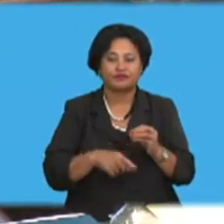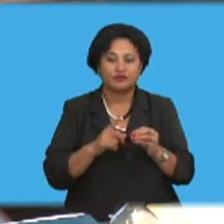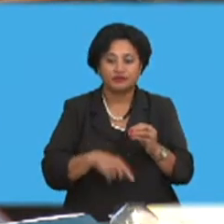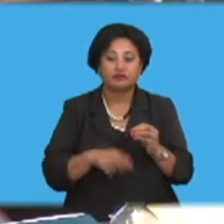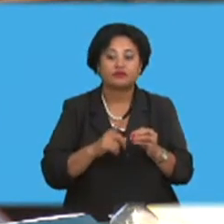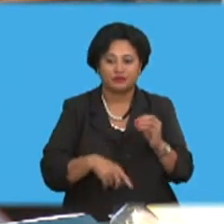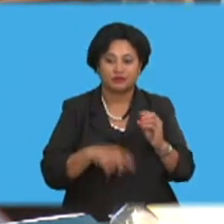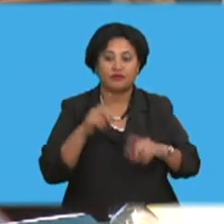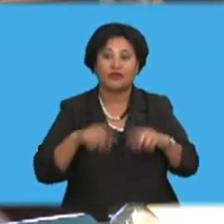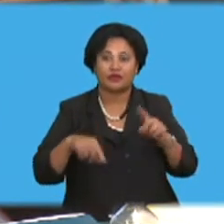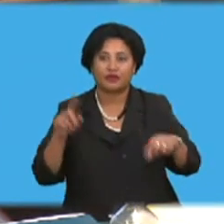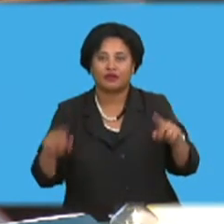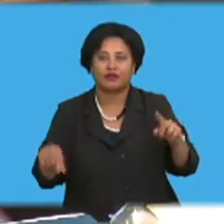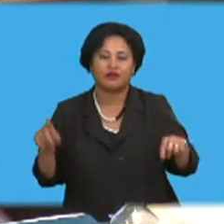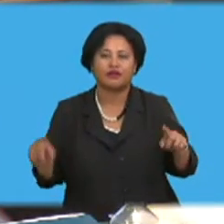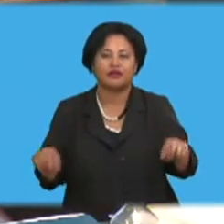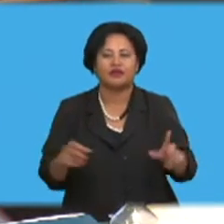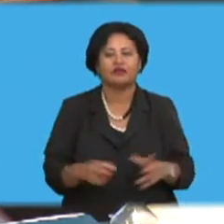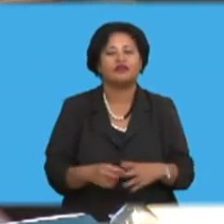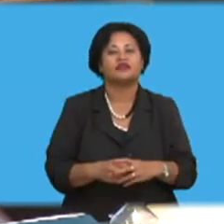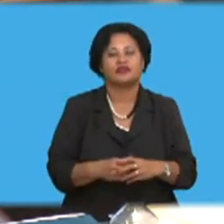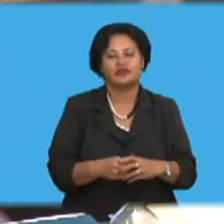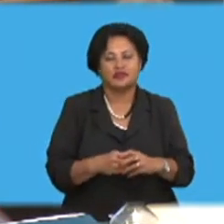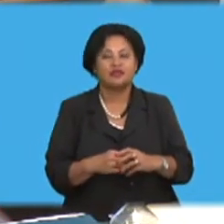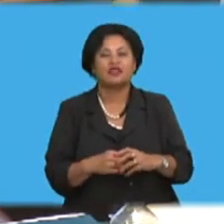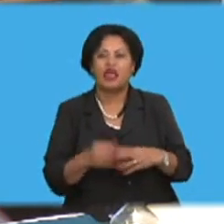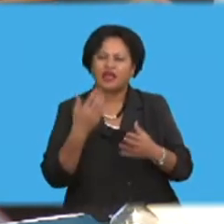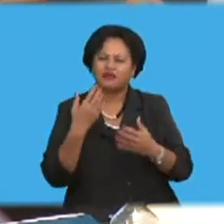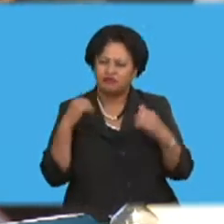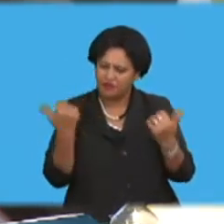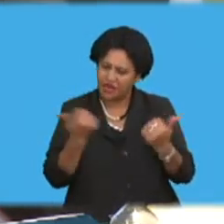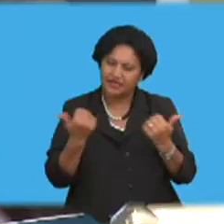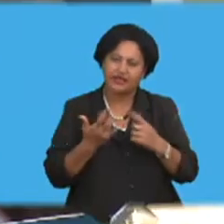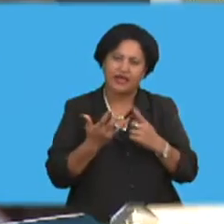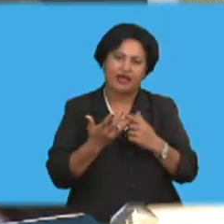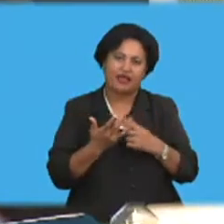Sobi, in 1984. And the list goes on, Madam Speaker.